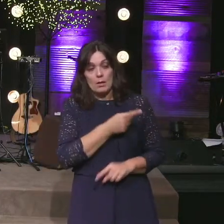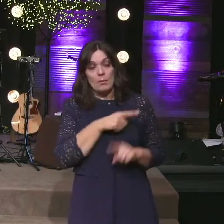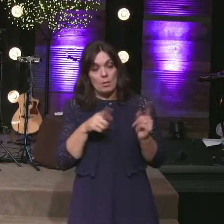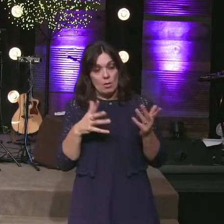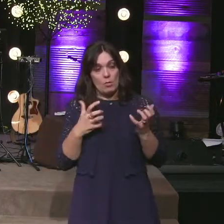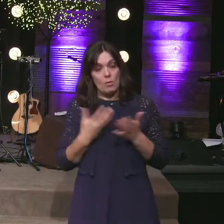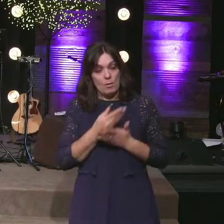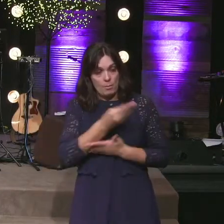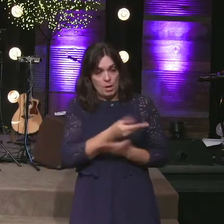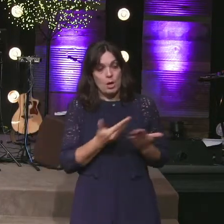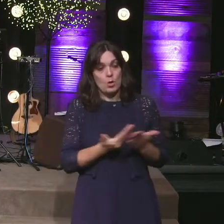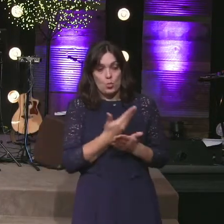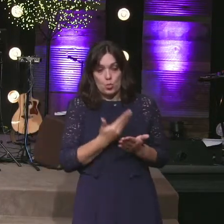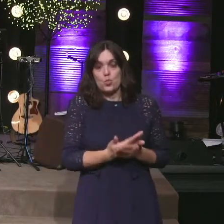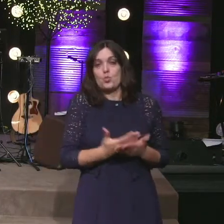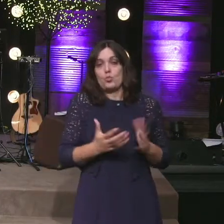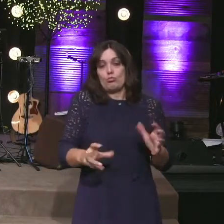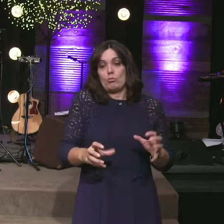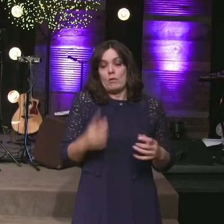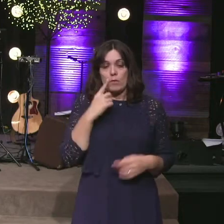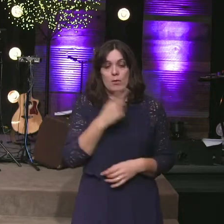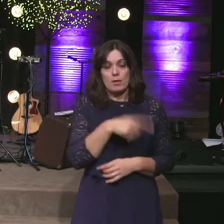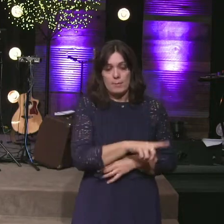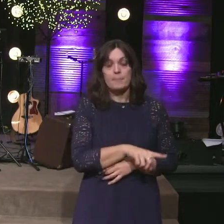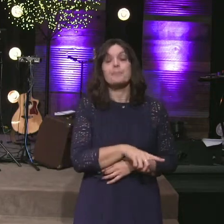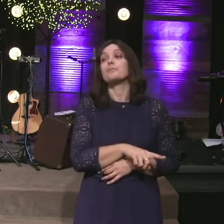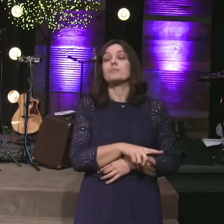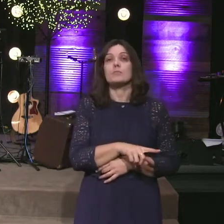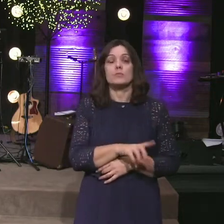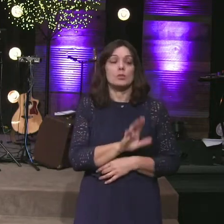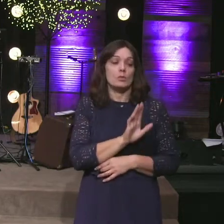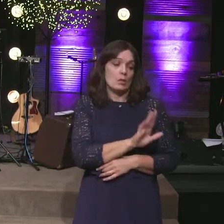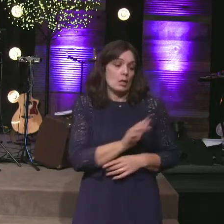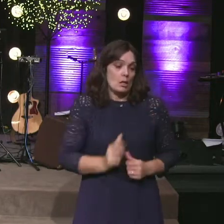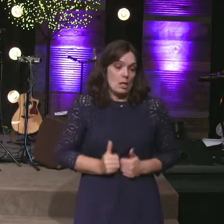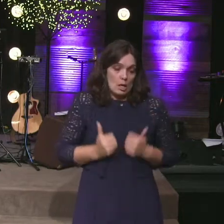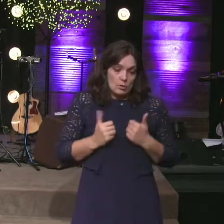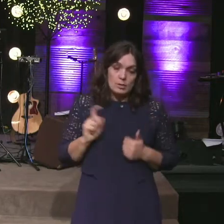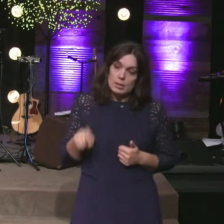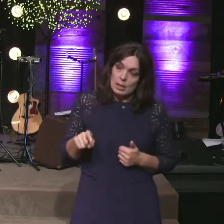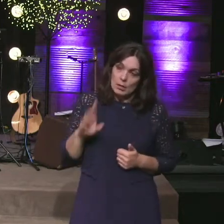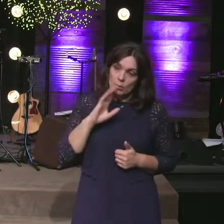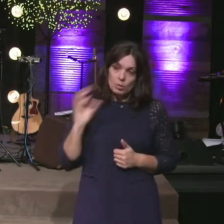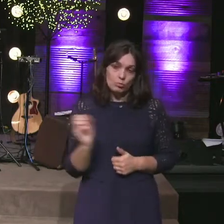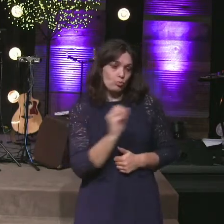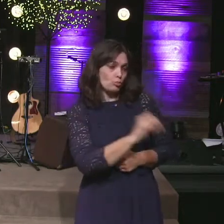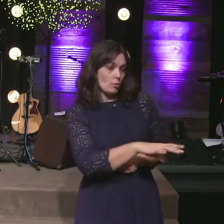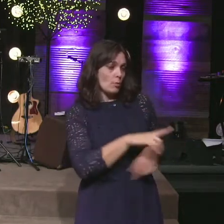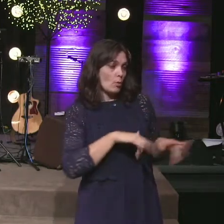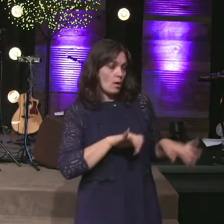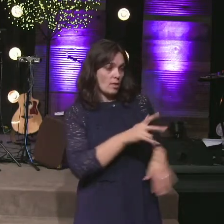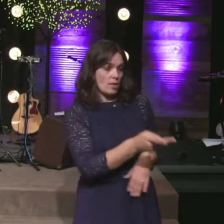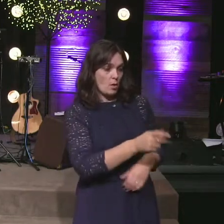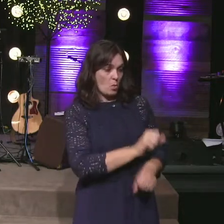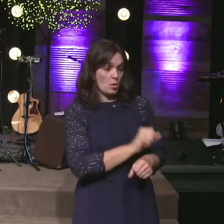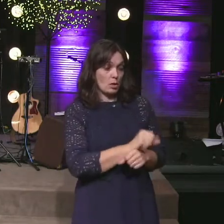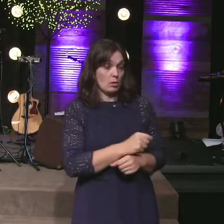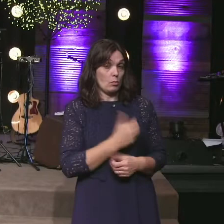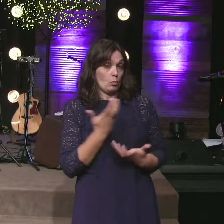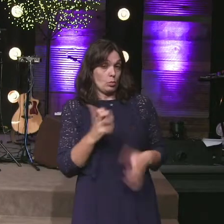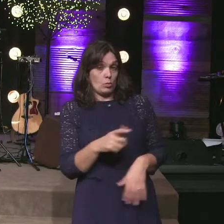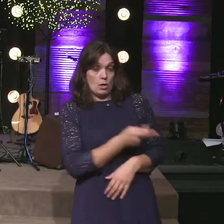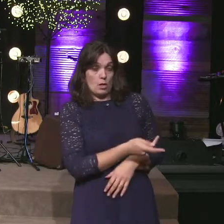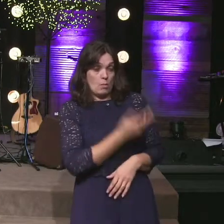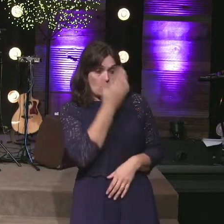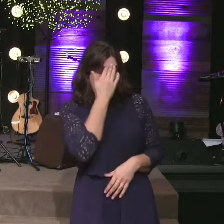new appliance. And we need their address because we're going to drop it off at their house where they're at work. We don't want them to know. We just want to